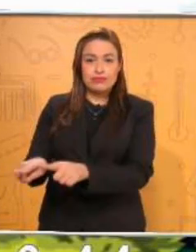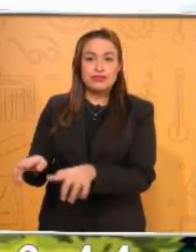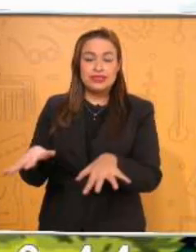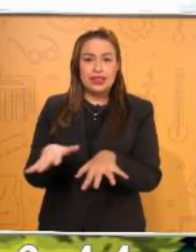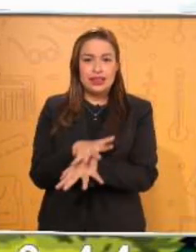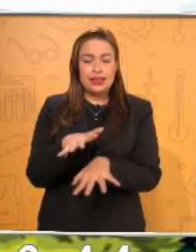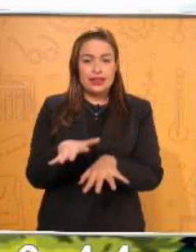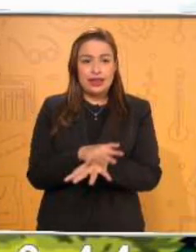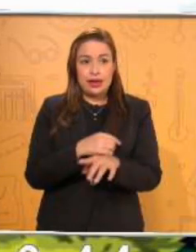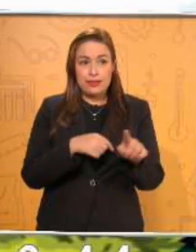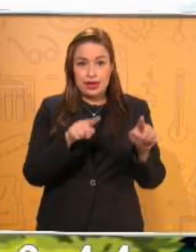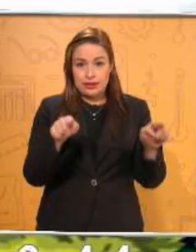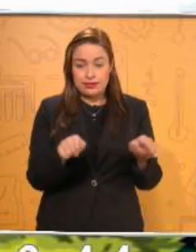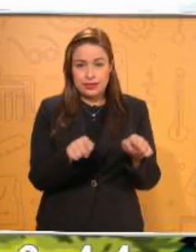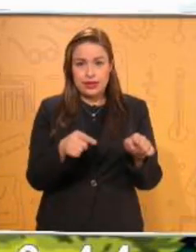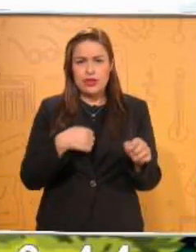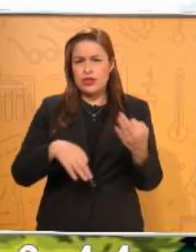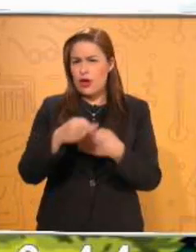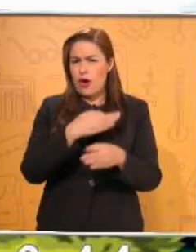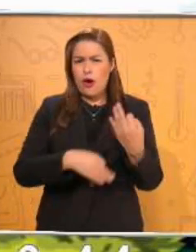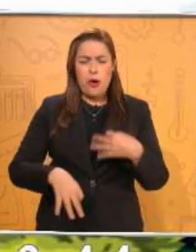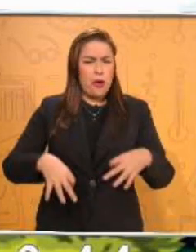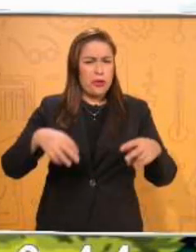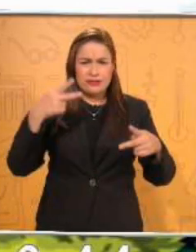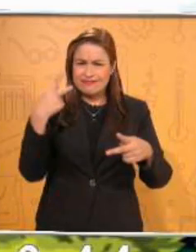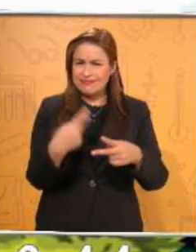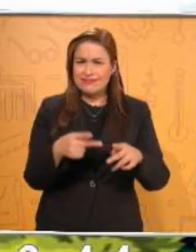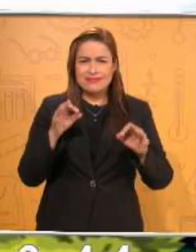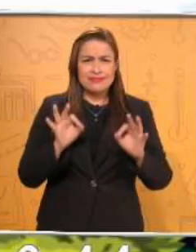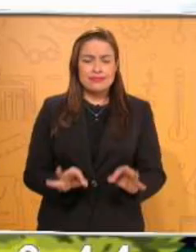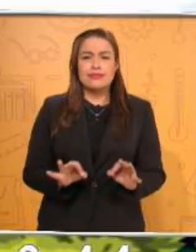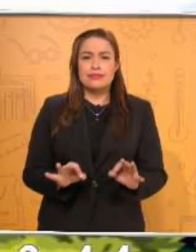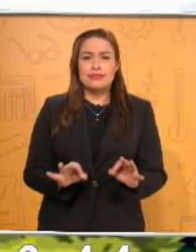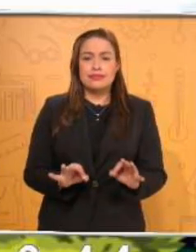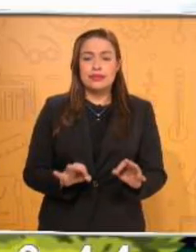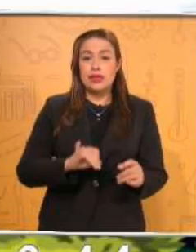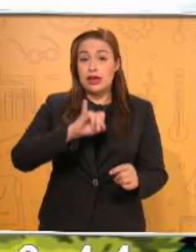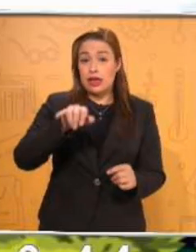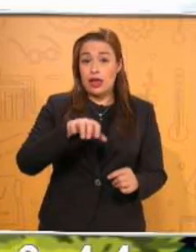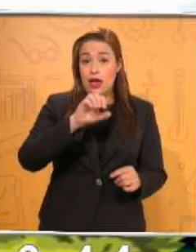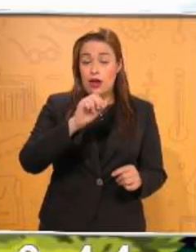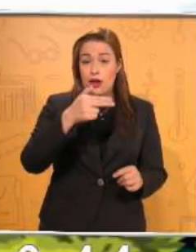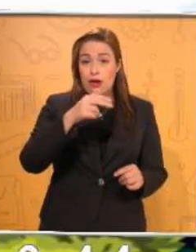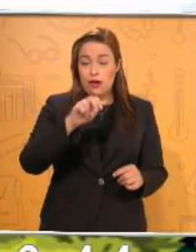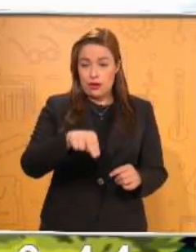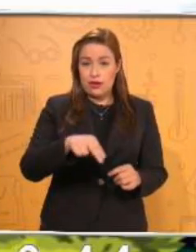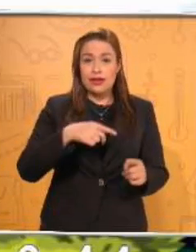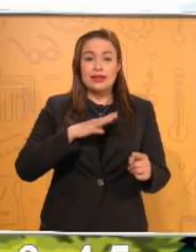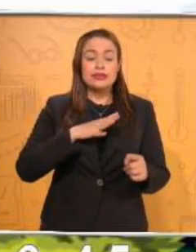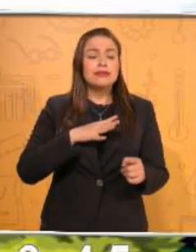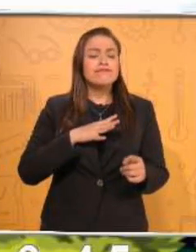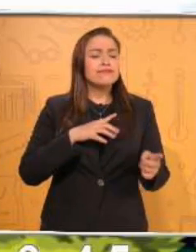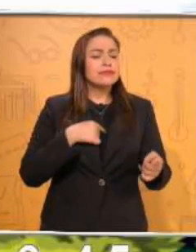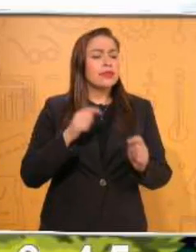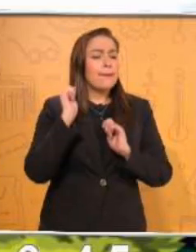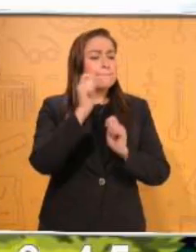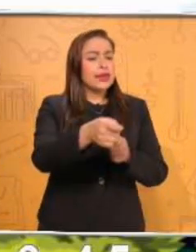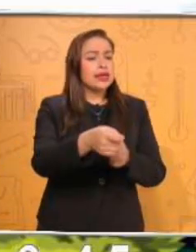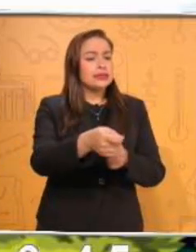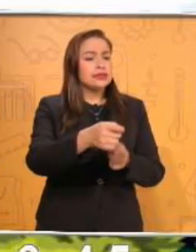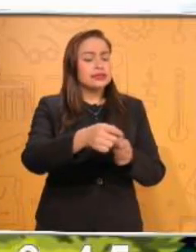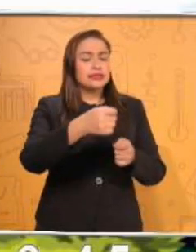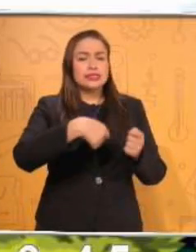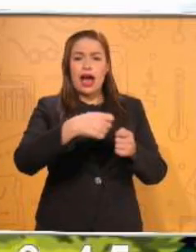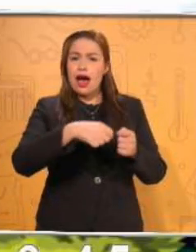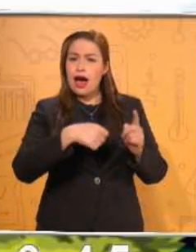the slide. Everything was perfect. John was fishing in the river because there